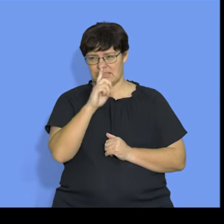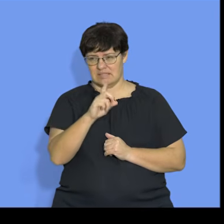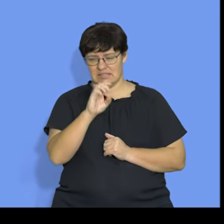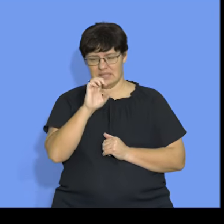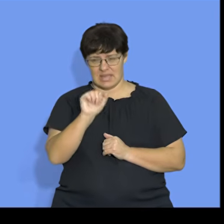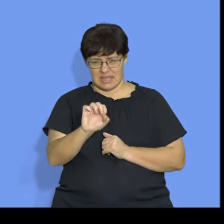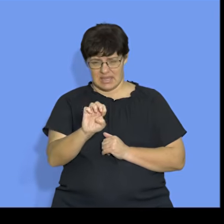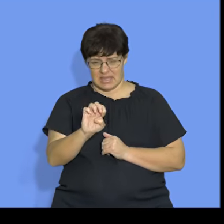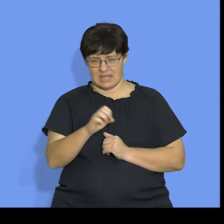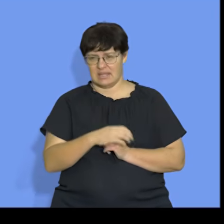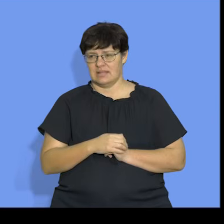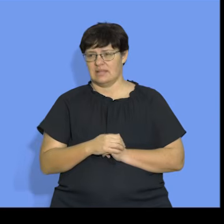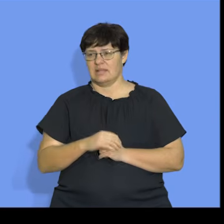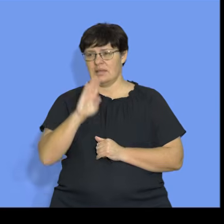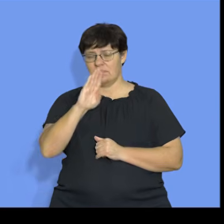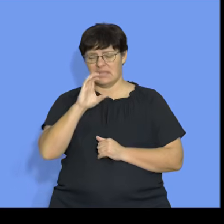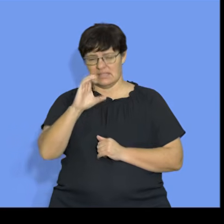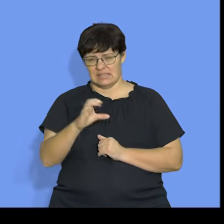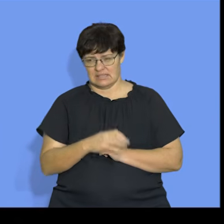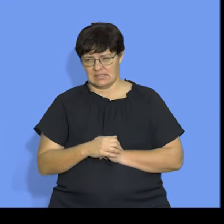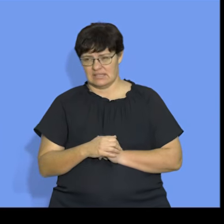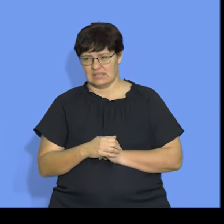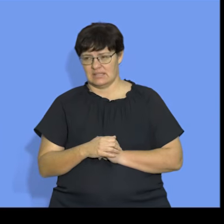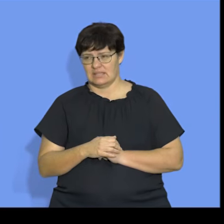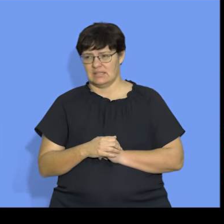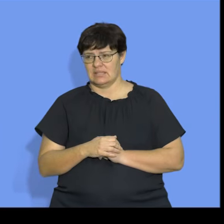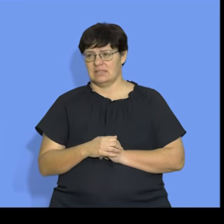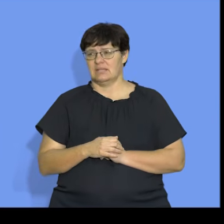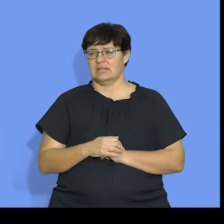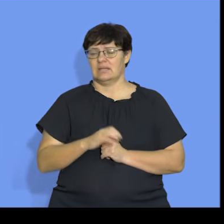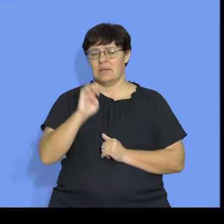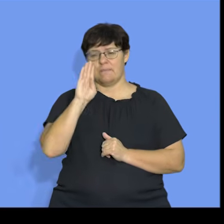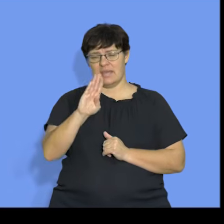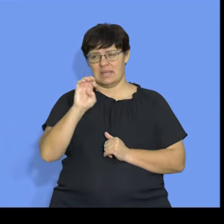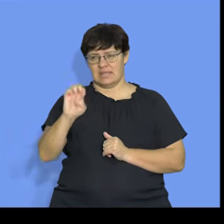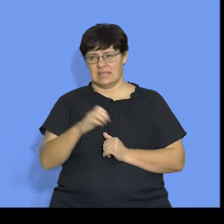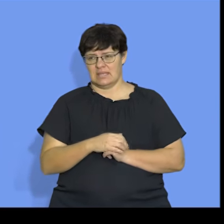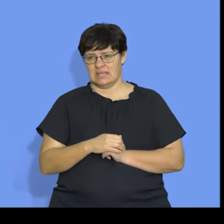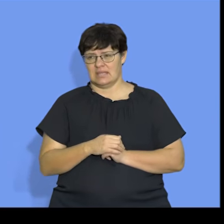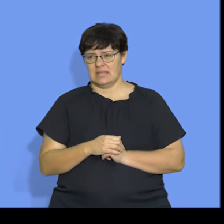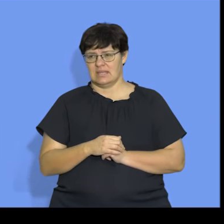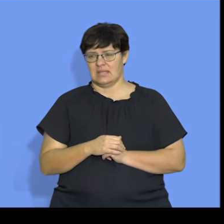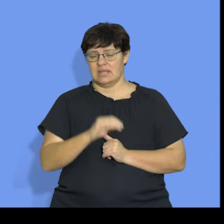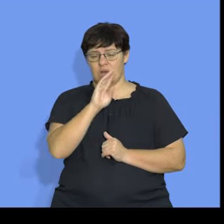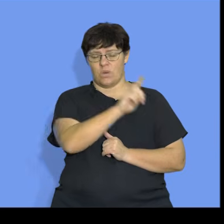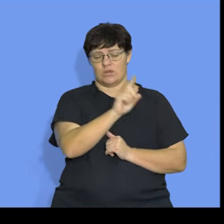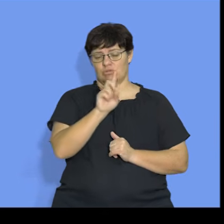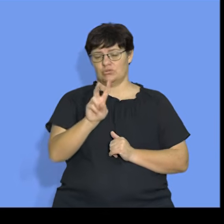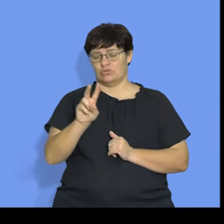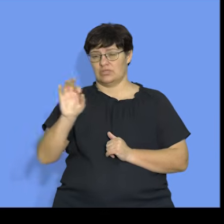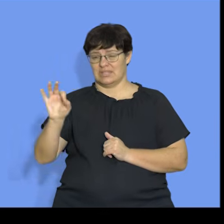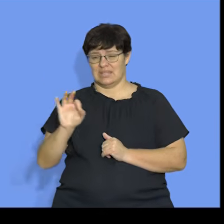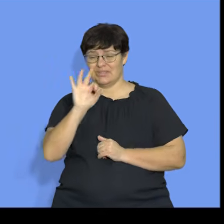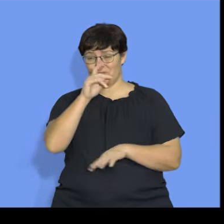E, B and C, and B and E. Have a look. B appears